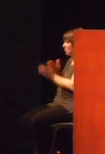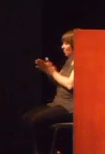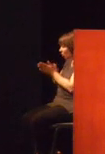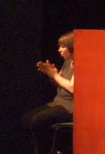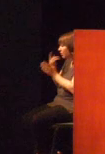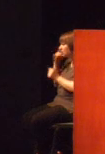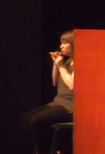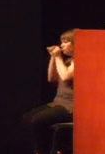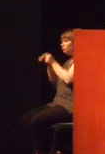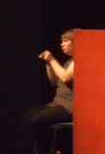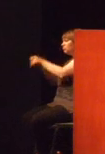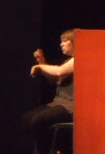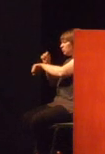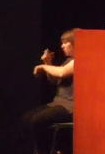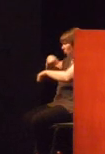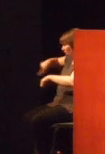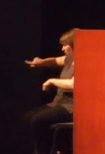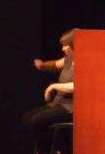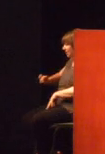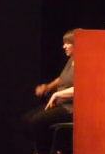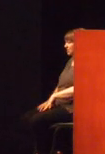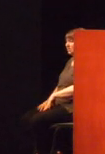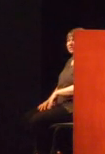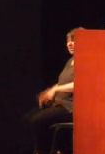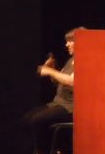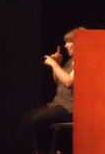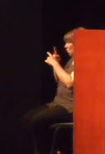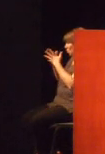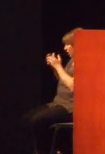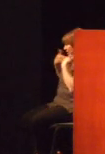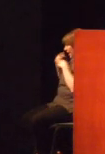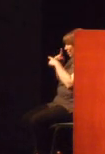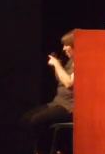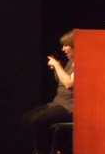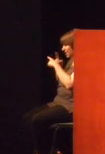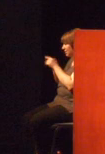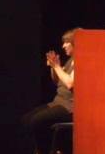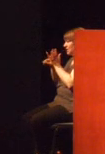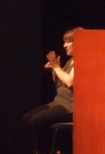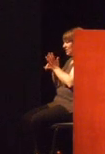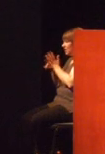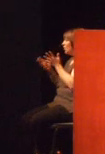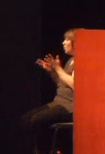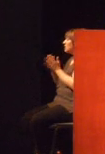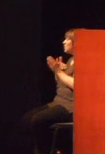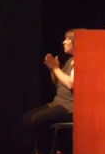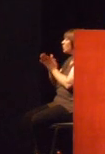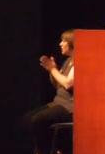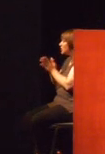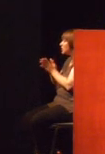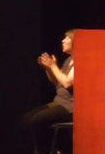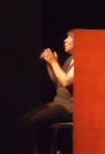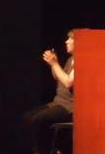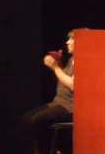these stages and to try to work towards having a positive racial identity and being in those latter three stages is so that when my students come